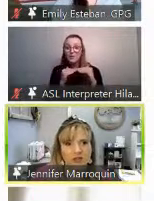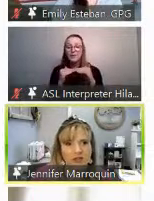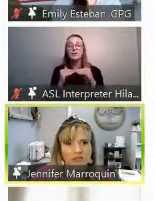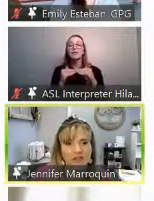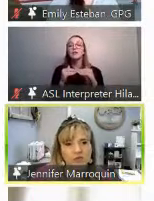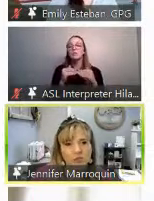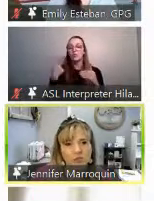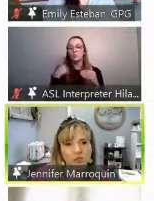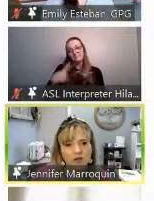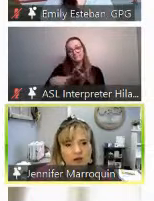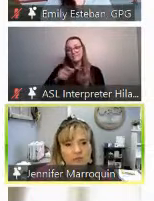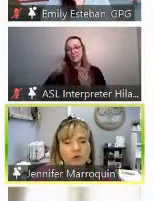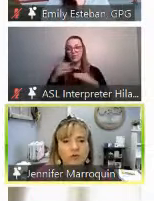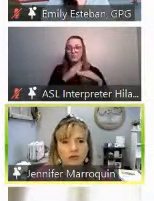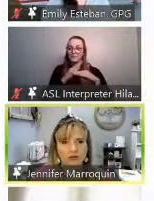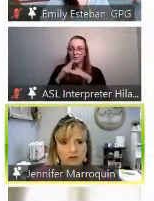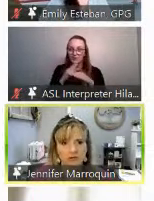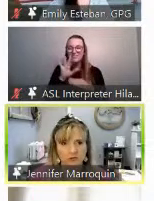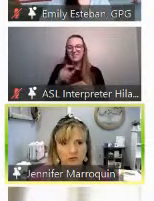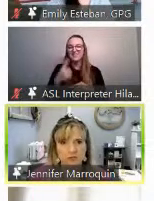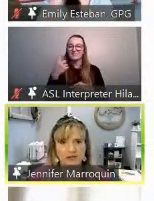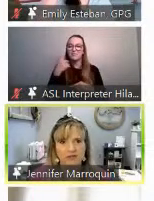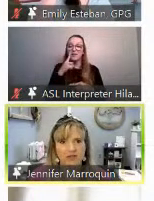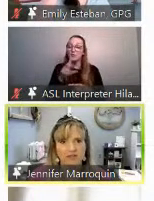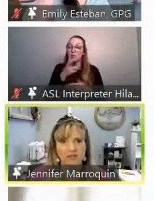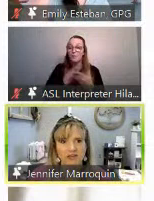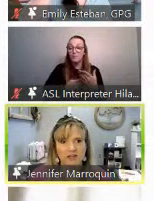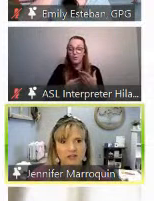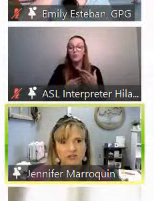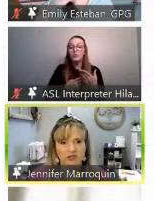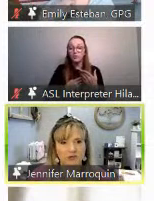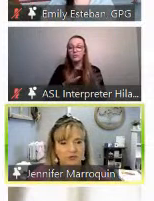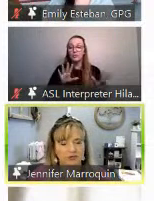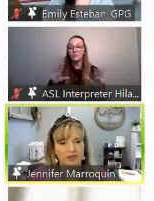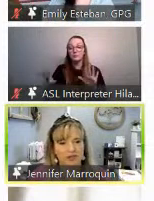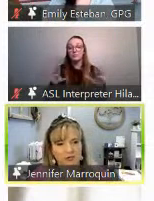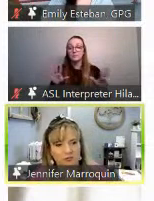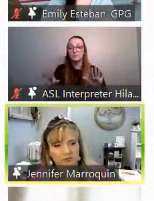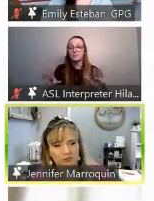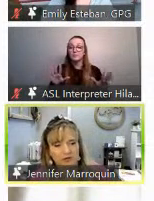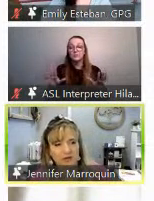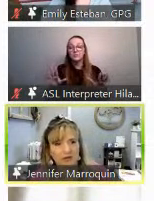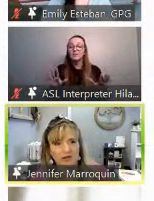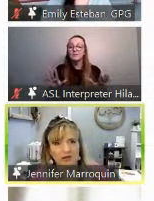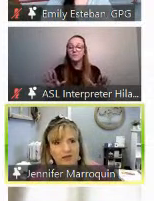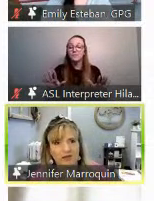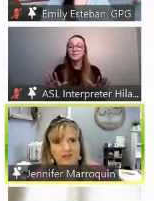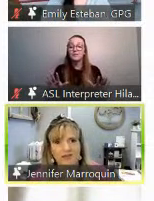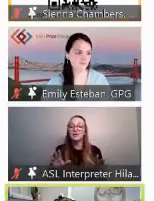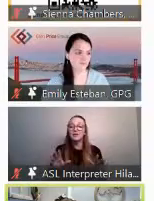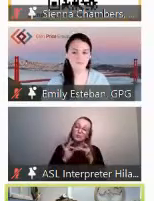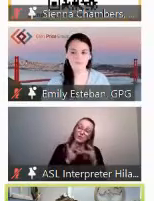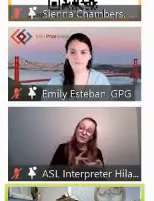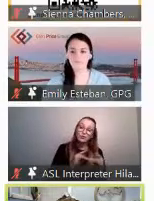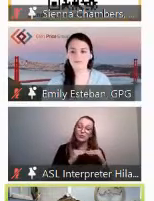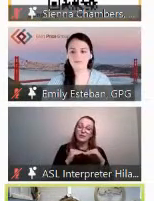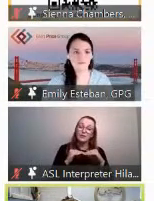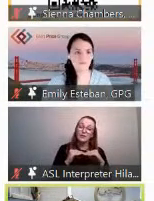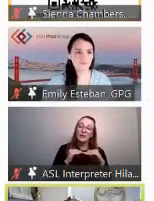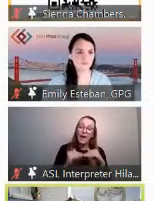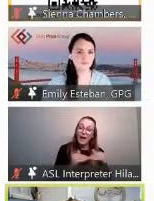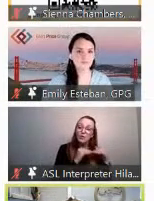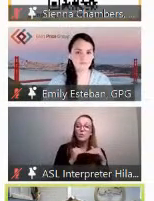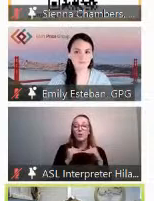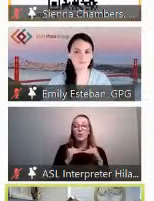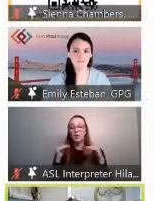that's one on both respective ends, and it kind of goes with the equitable and equal and different things